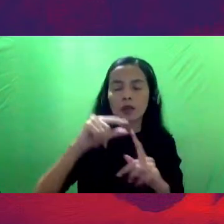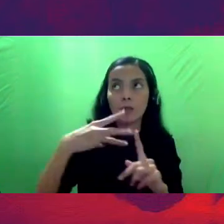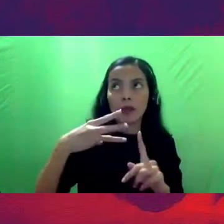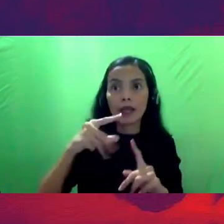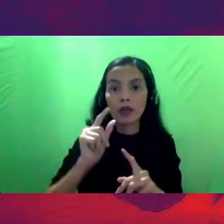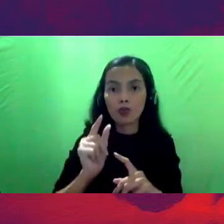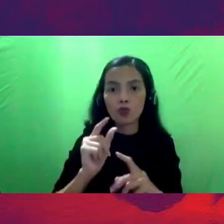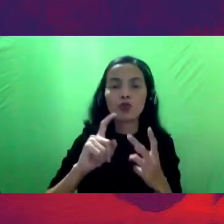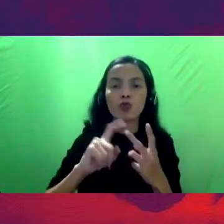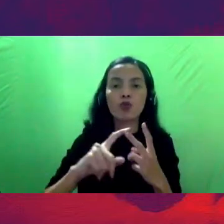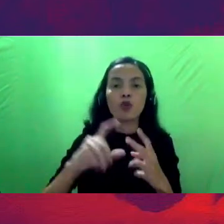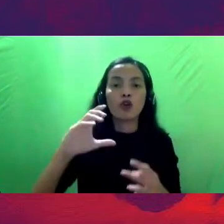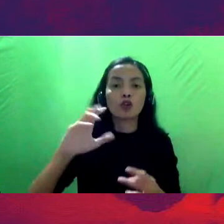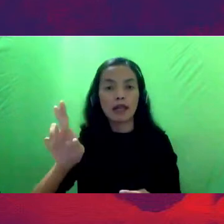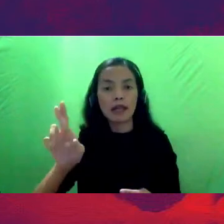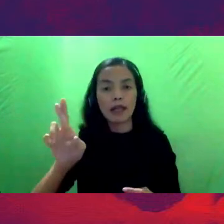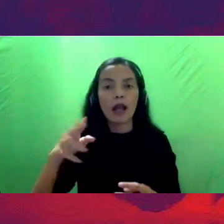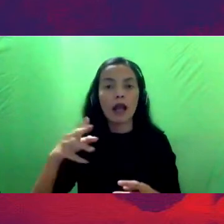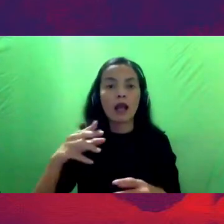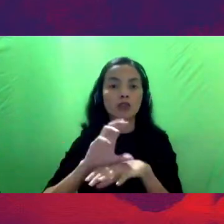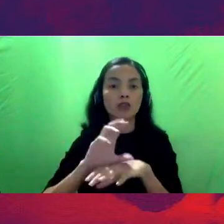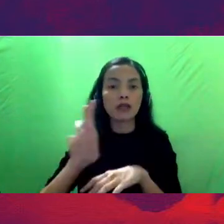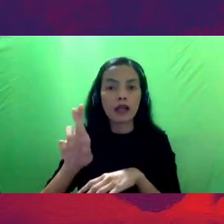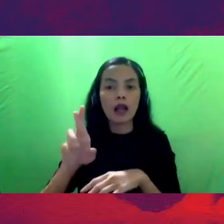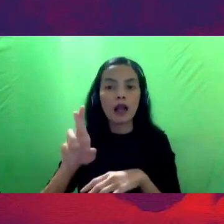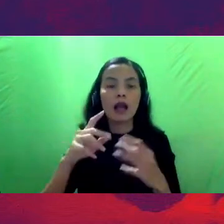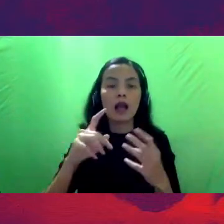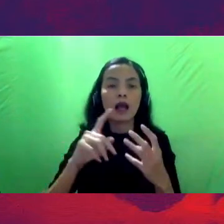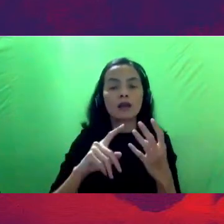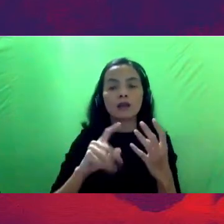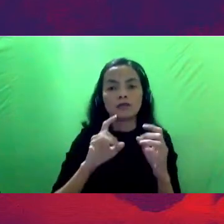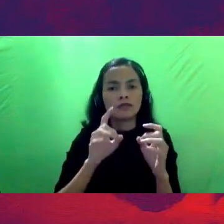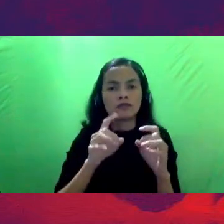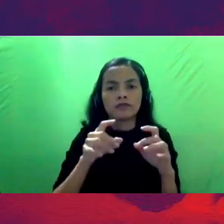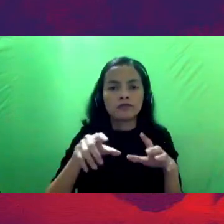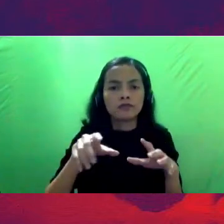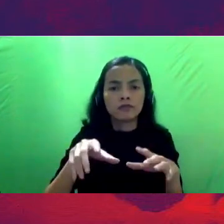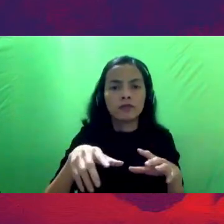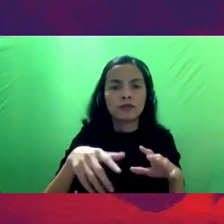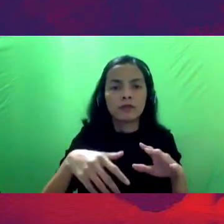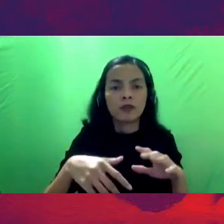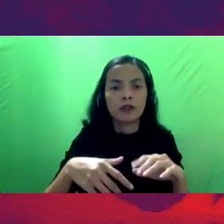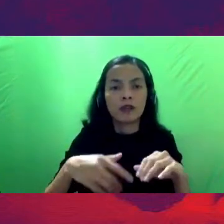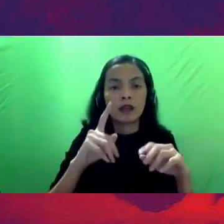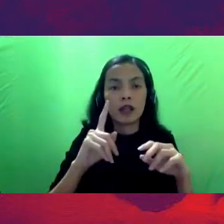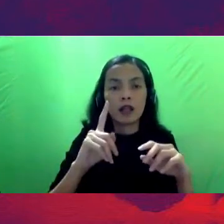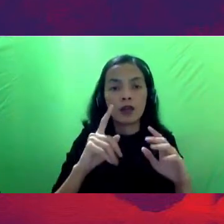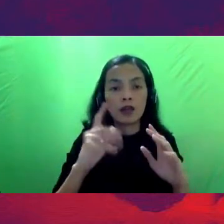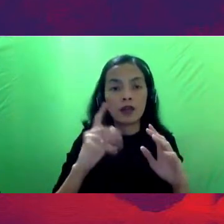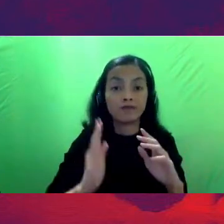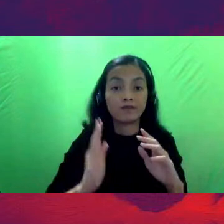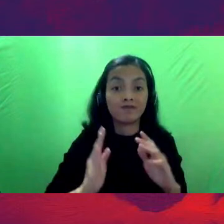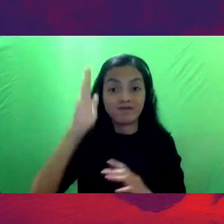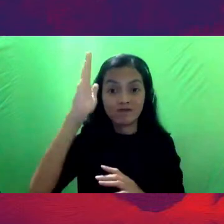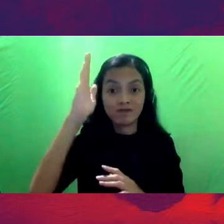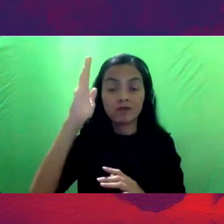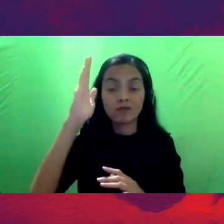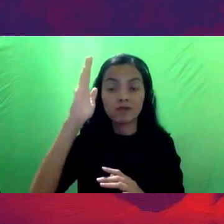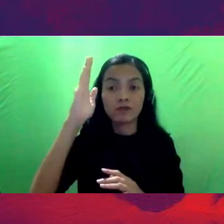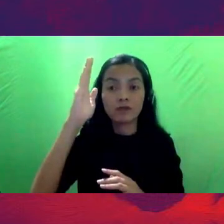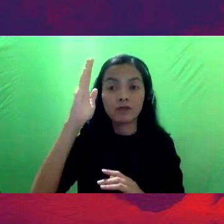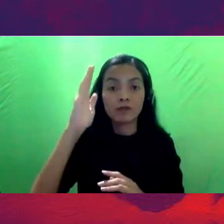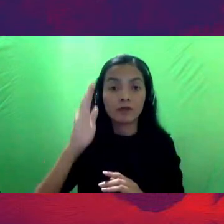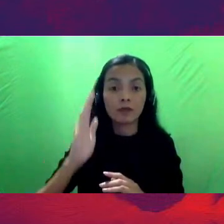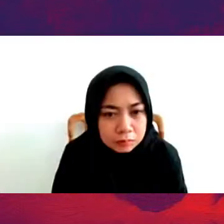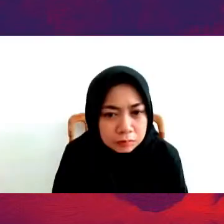Costa Rica are the least poor. Now, the y-axis, which is the vertical line of the graph, indicate